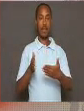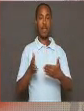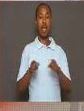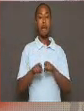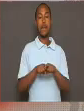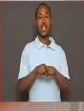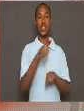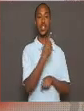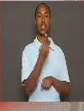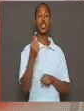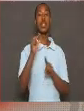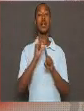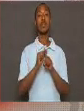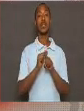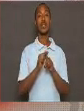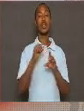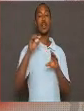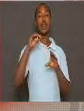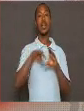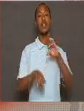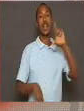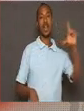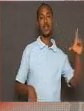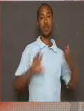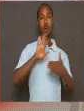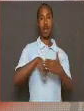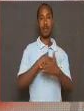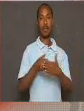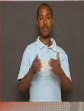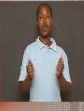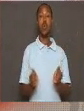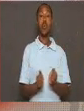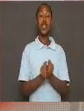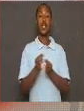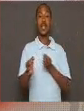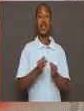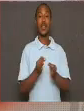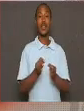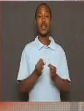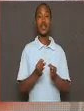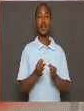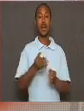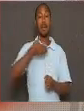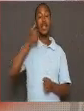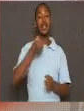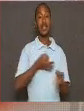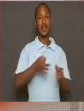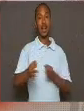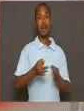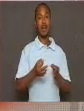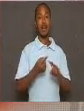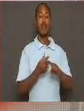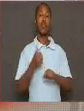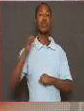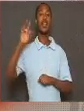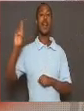Match each term in the left column with the definition that best describes it from the